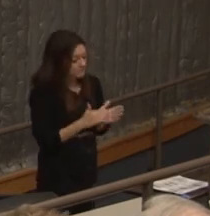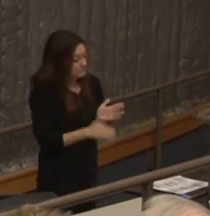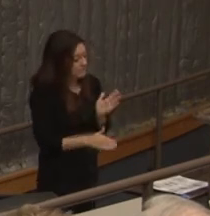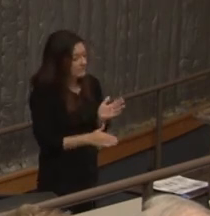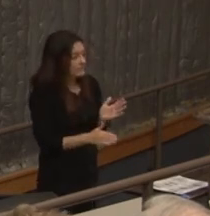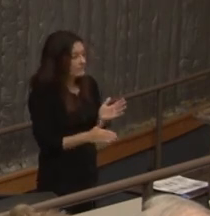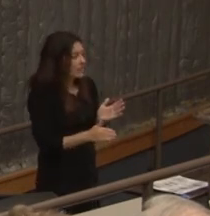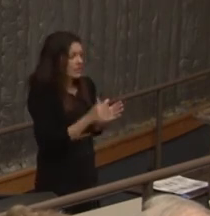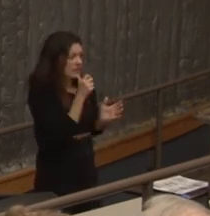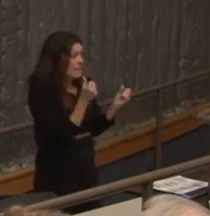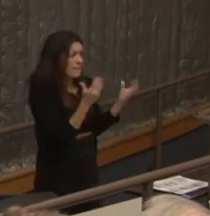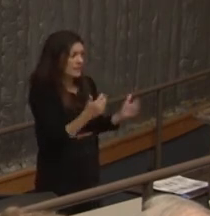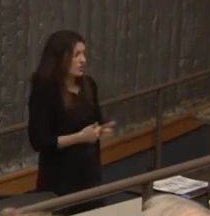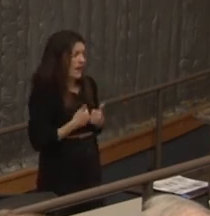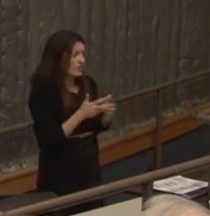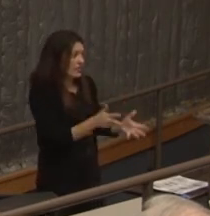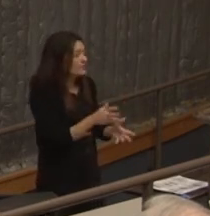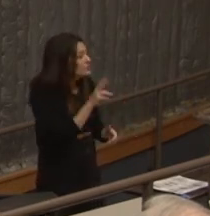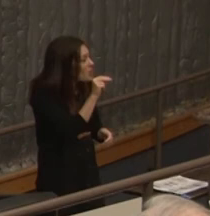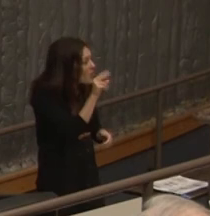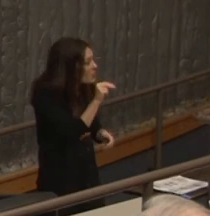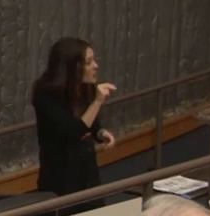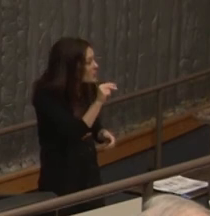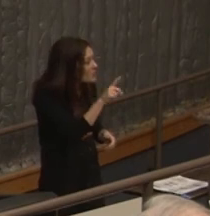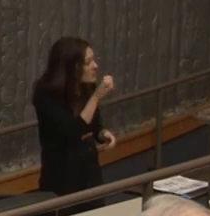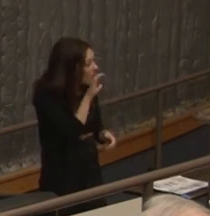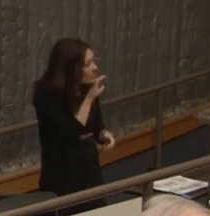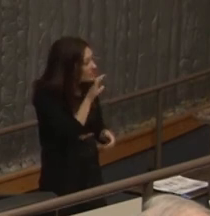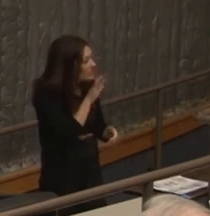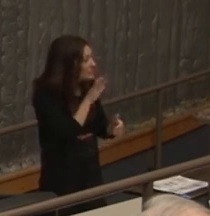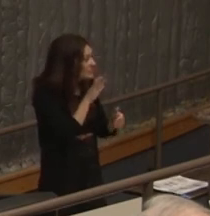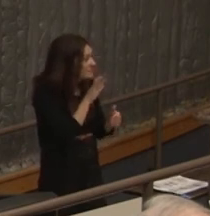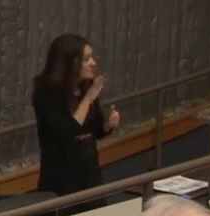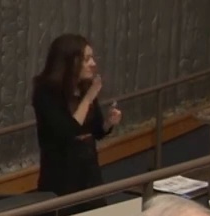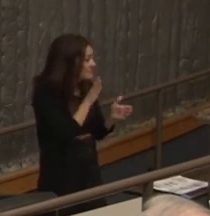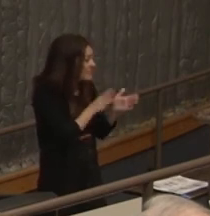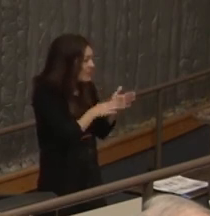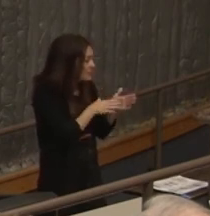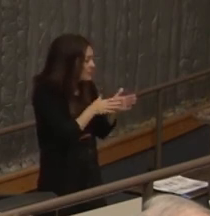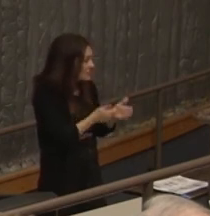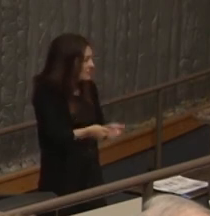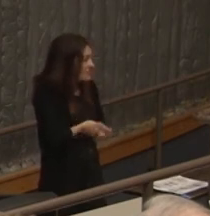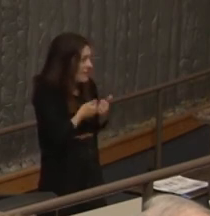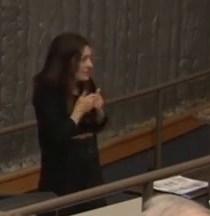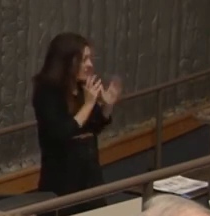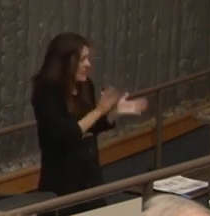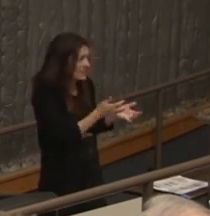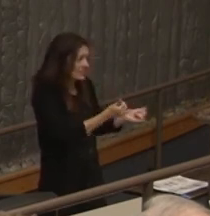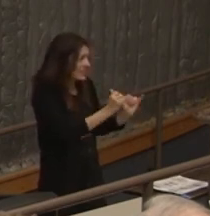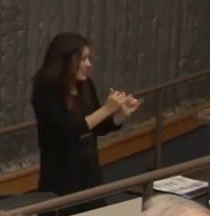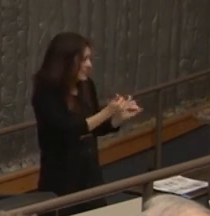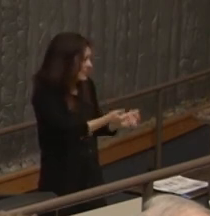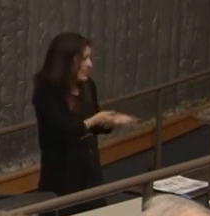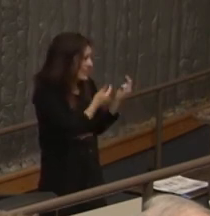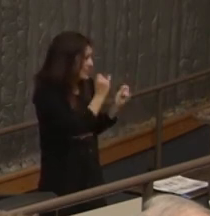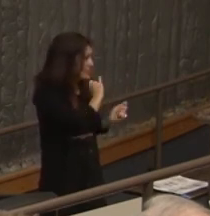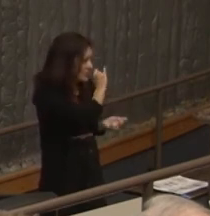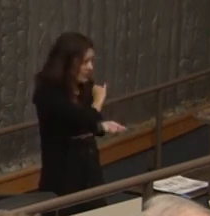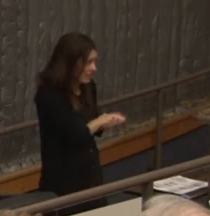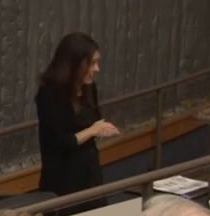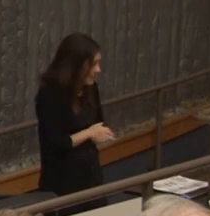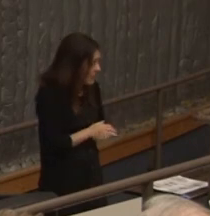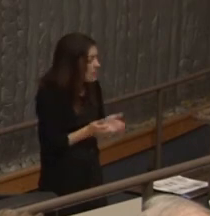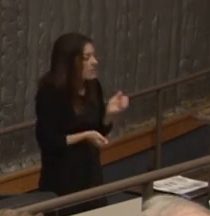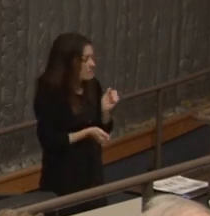survivors left. Well, that's not true. There are over 100,000 Holocaust survivors still living in Israel, and God knows how many are still in this. Most of them